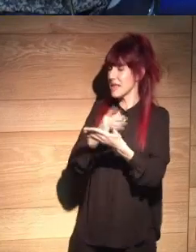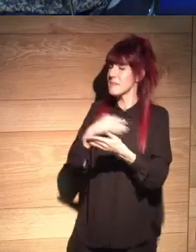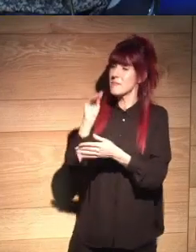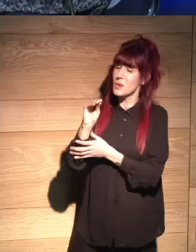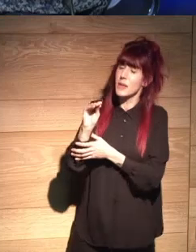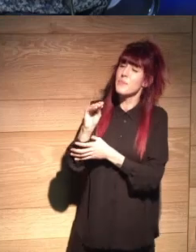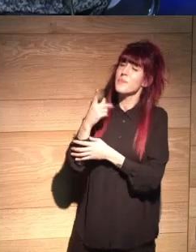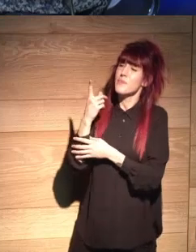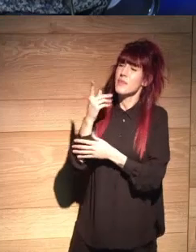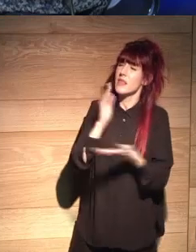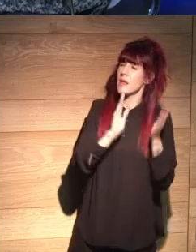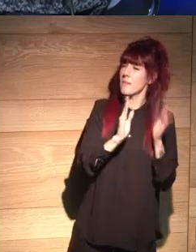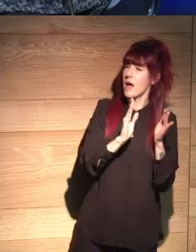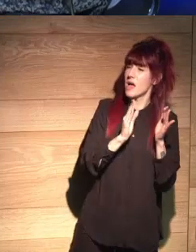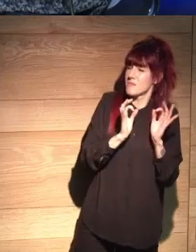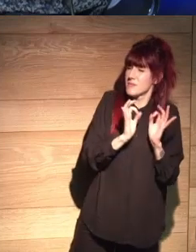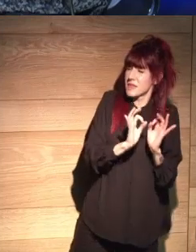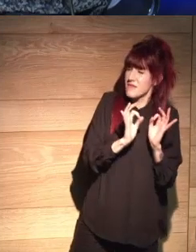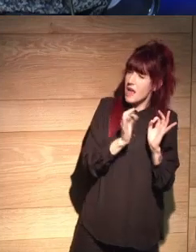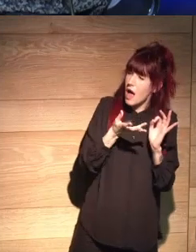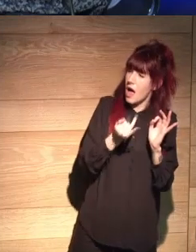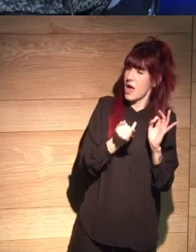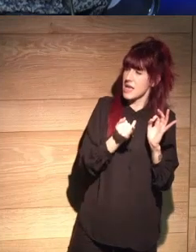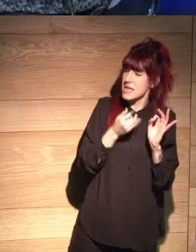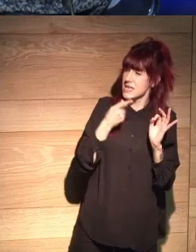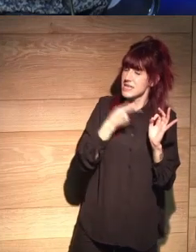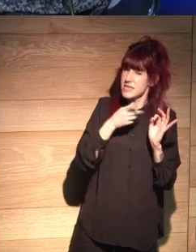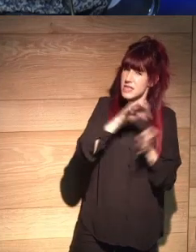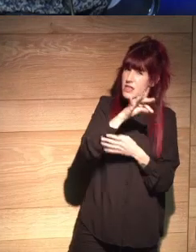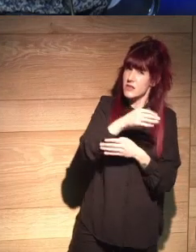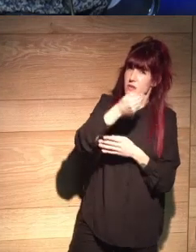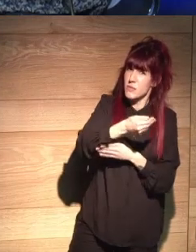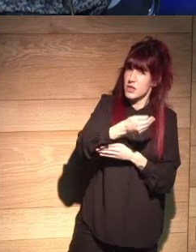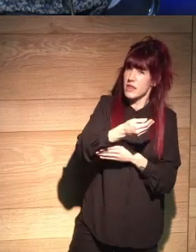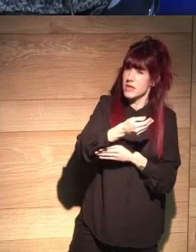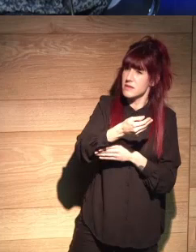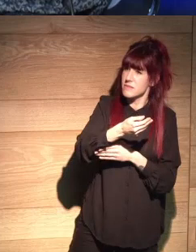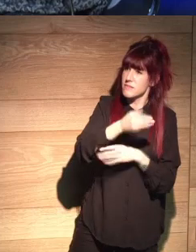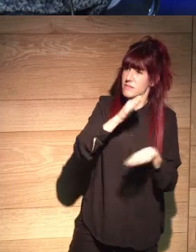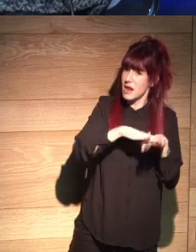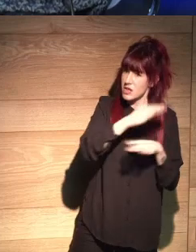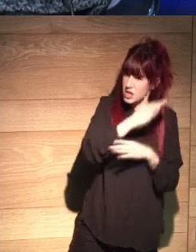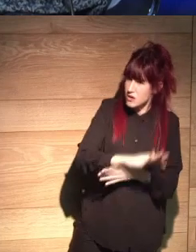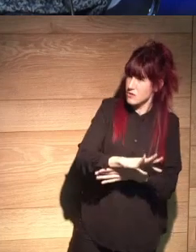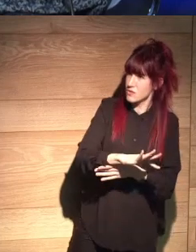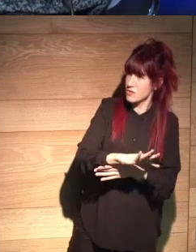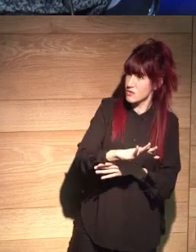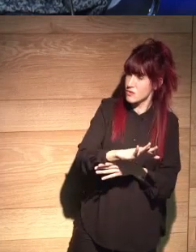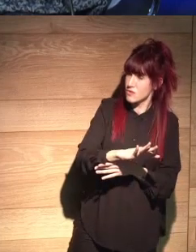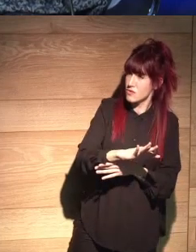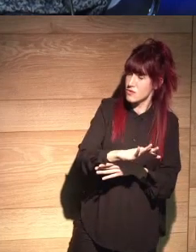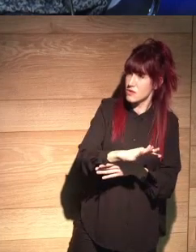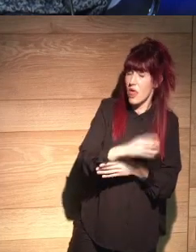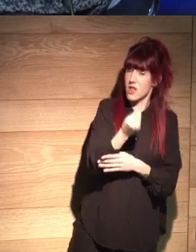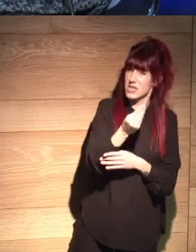Mercedes, I want to ask something. Do you think there's any specific phase when those decision levers